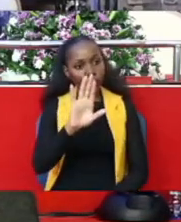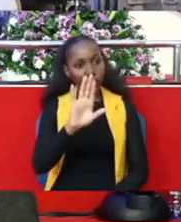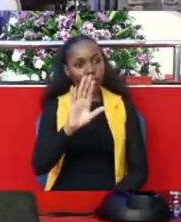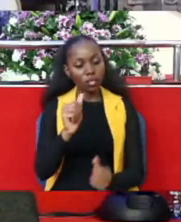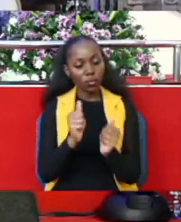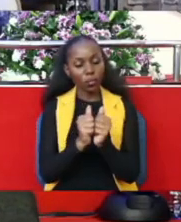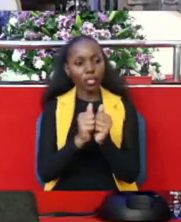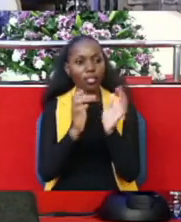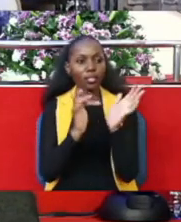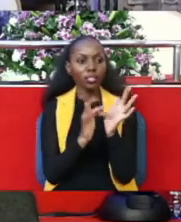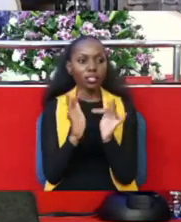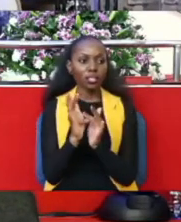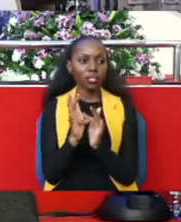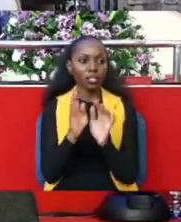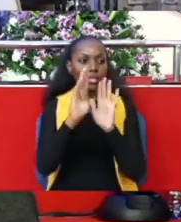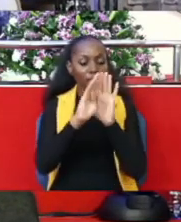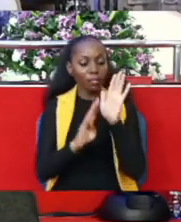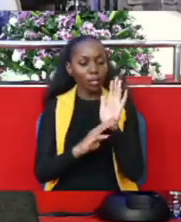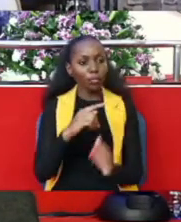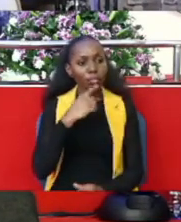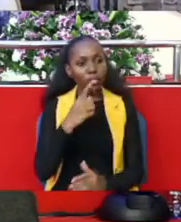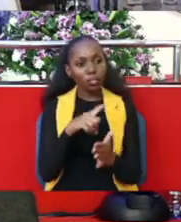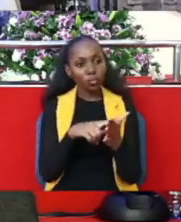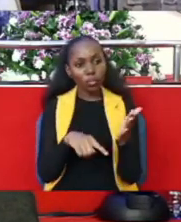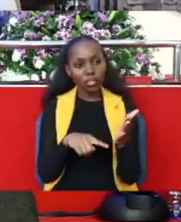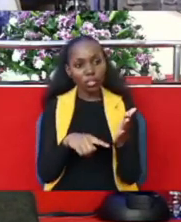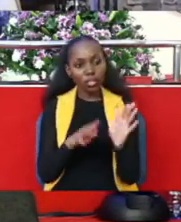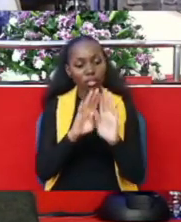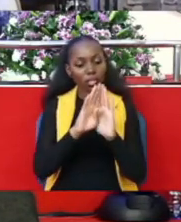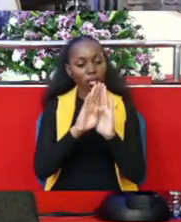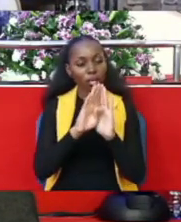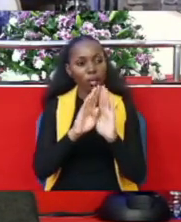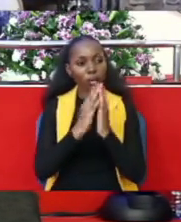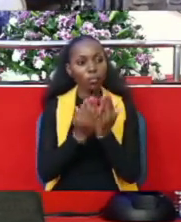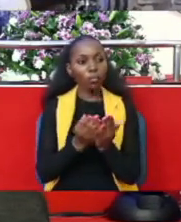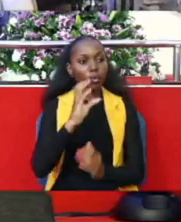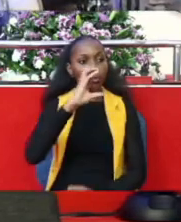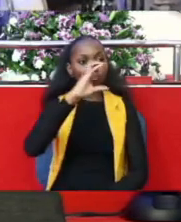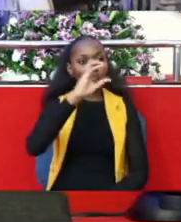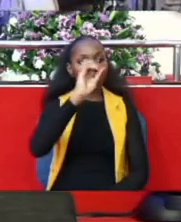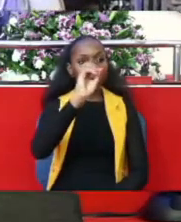The Bible says in the book of Colossians, chapter 2, verse